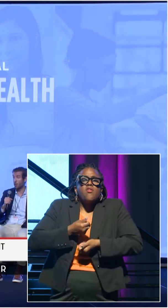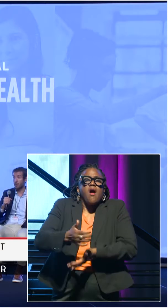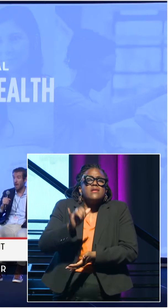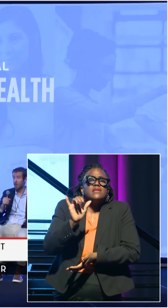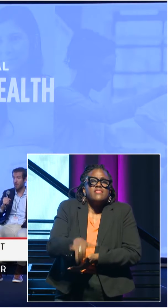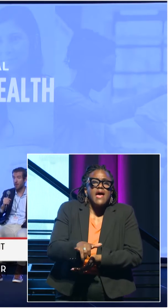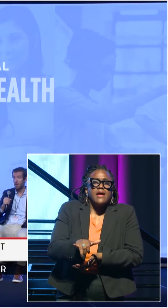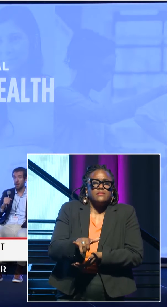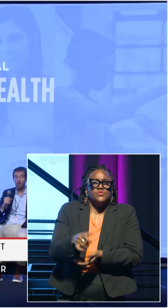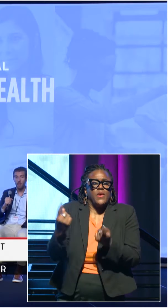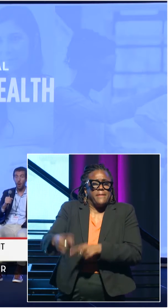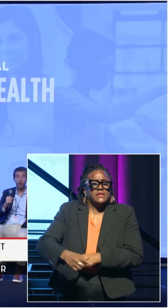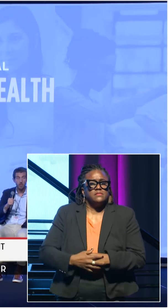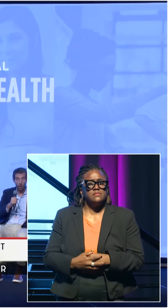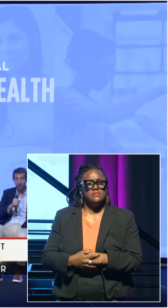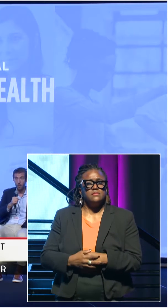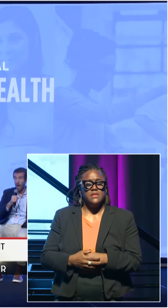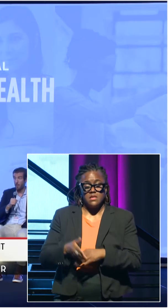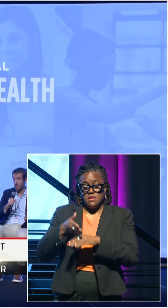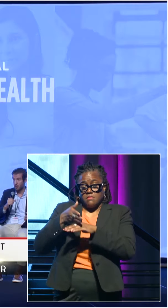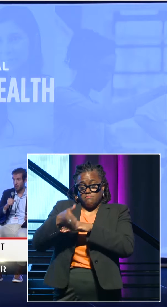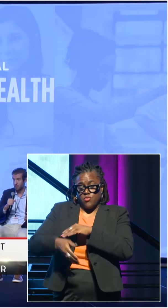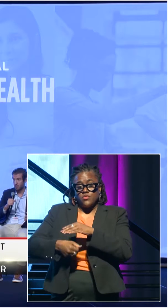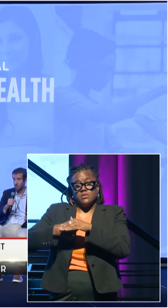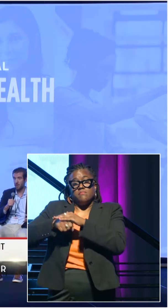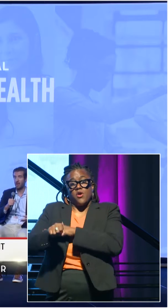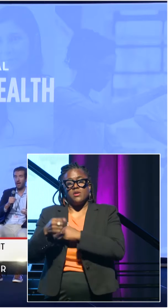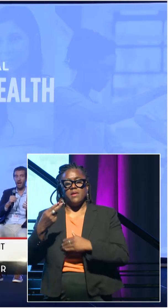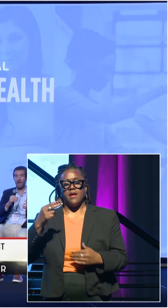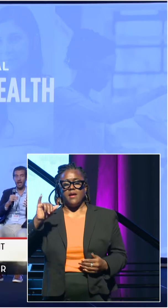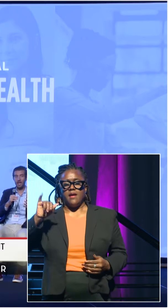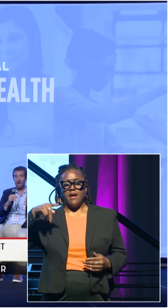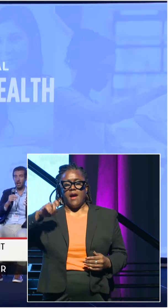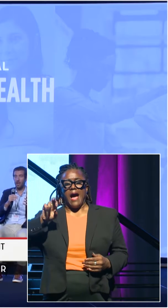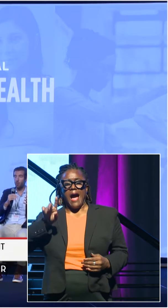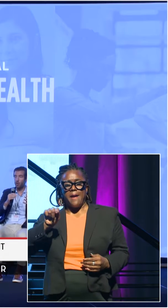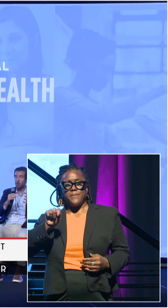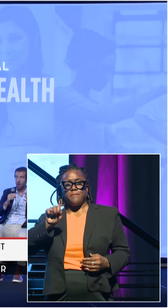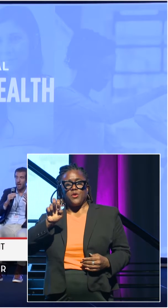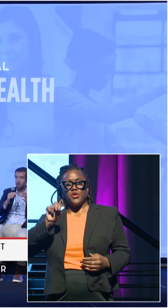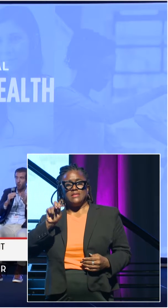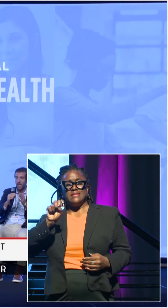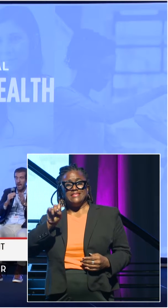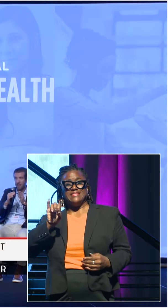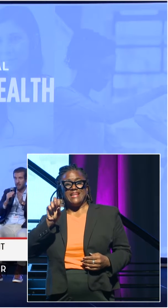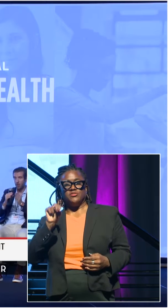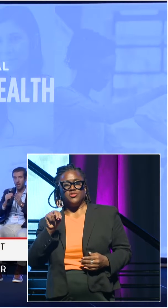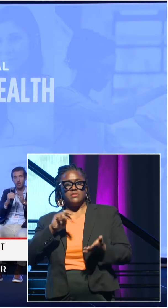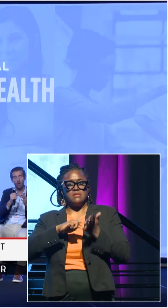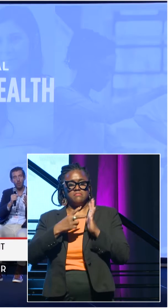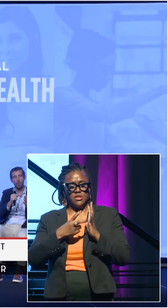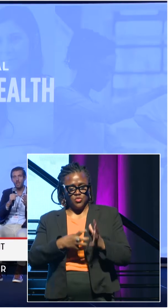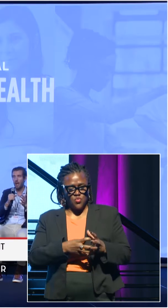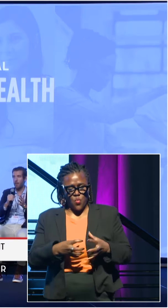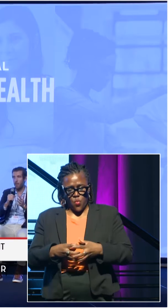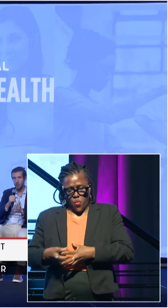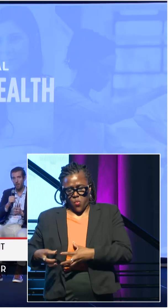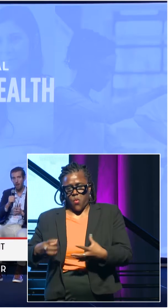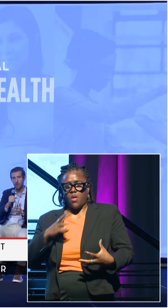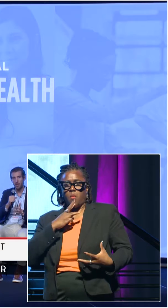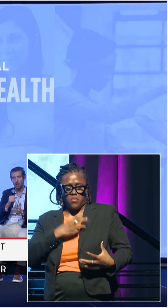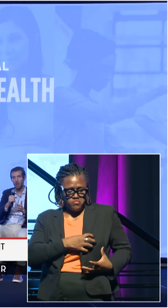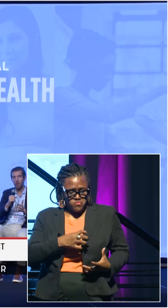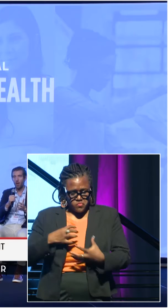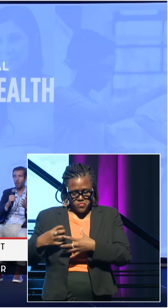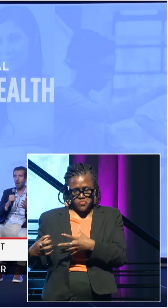that maternal death. Postpartum hypertension. When you start kind of looking at these little things, okay, well, what does that mean,